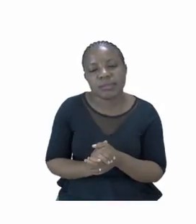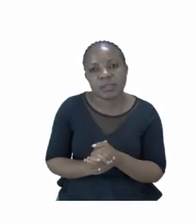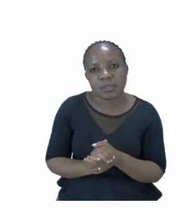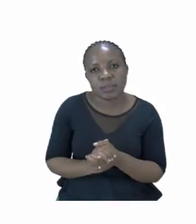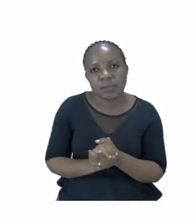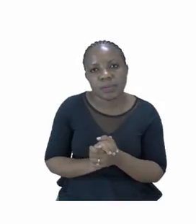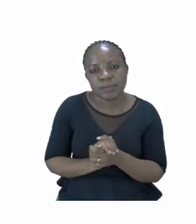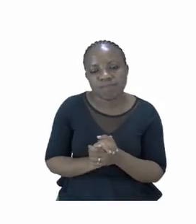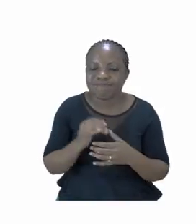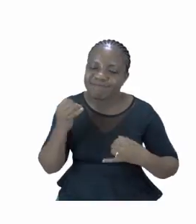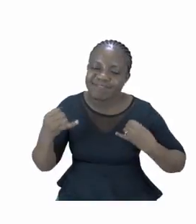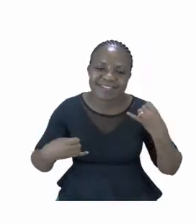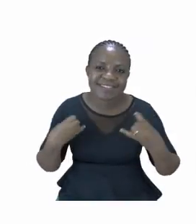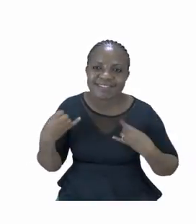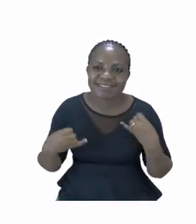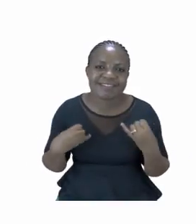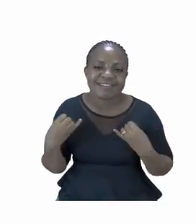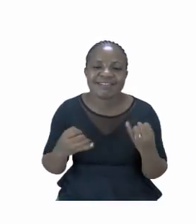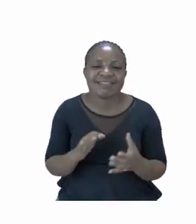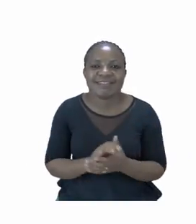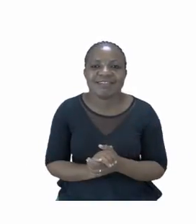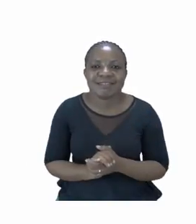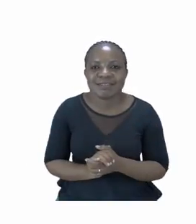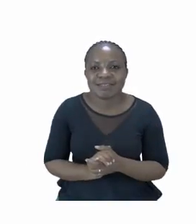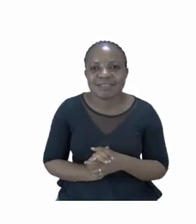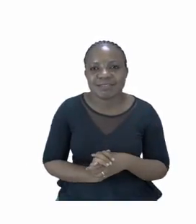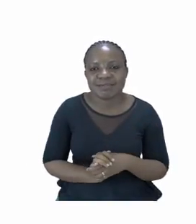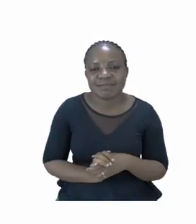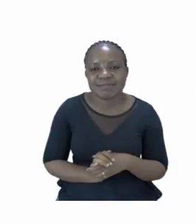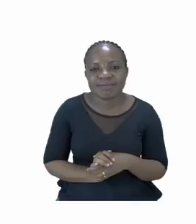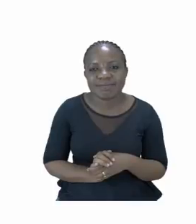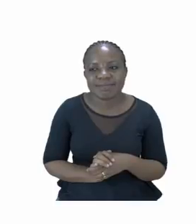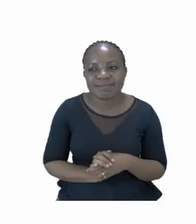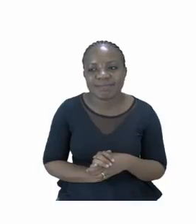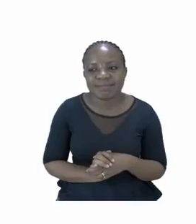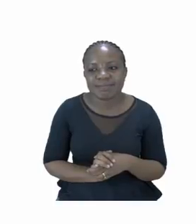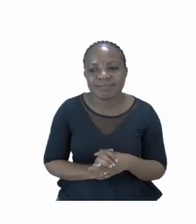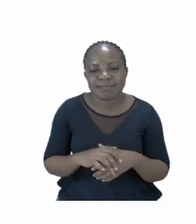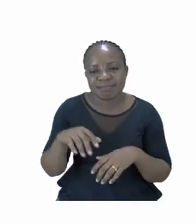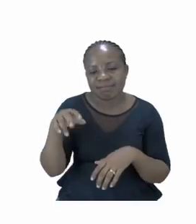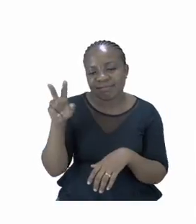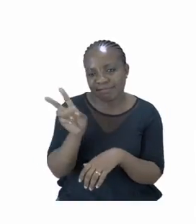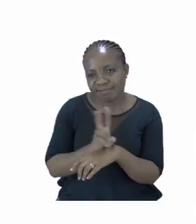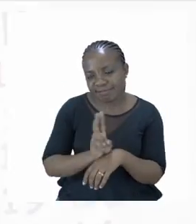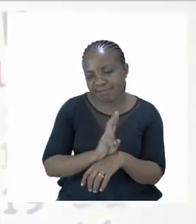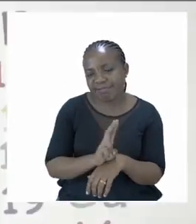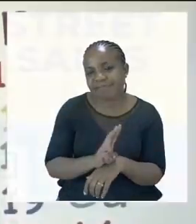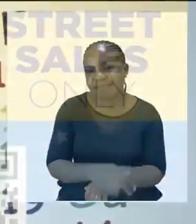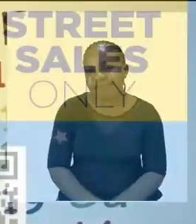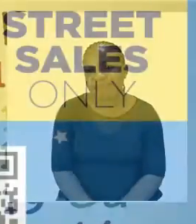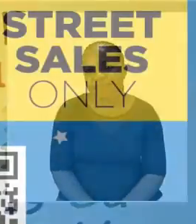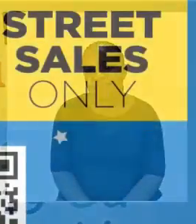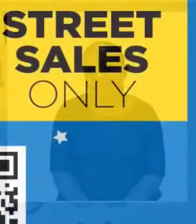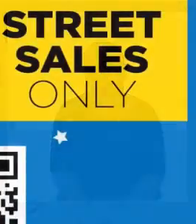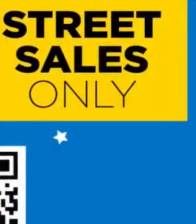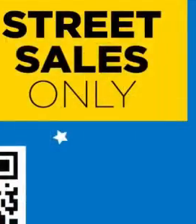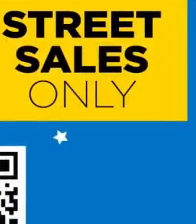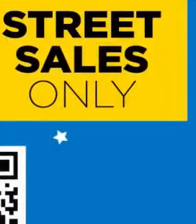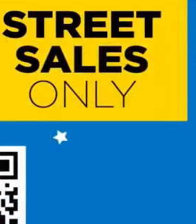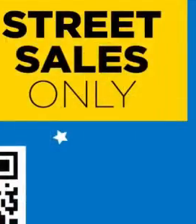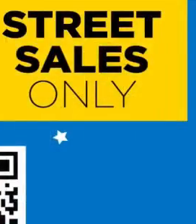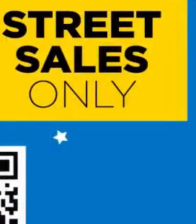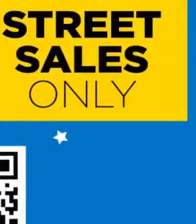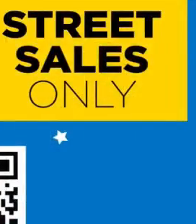Have fun, and I will see you in a little bit after our advert break. Follow us